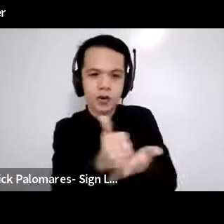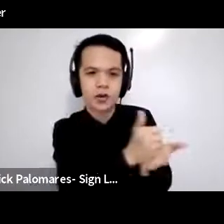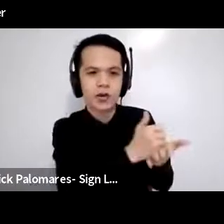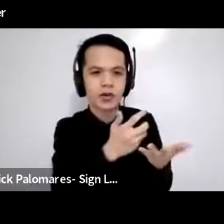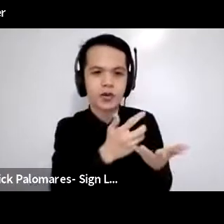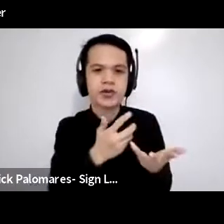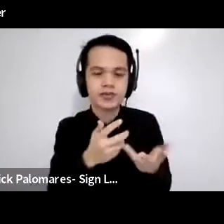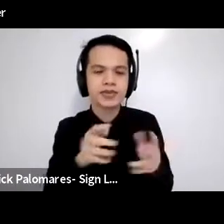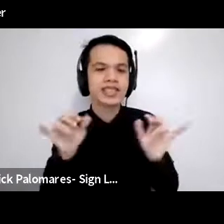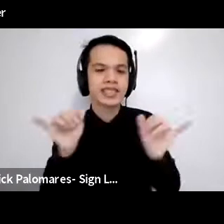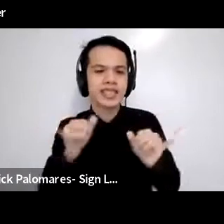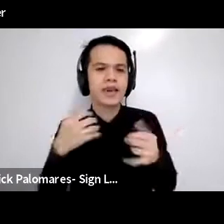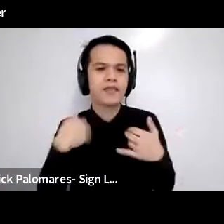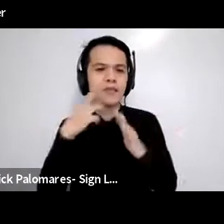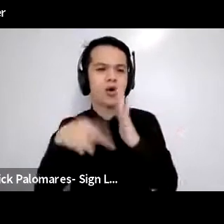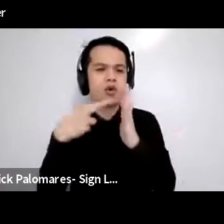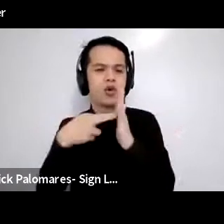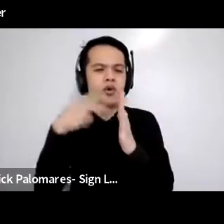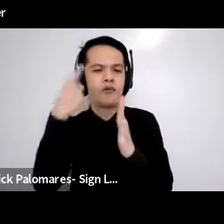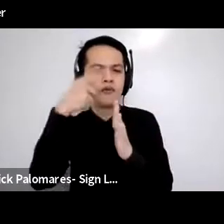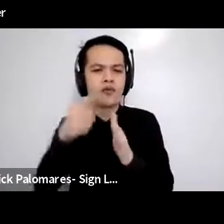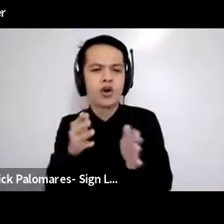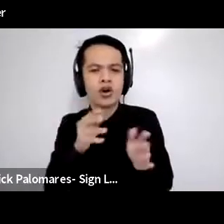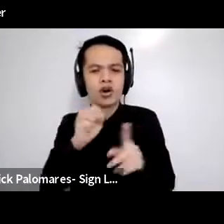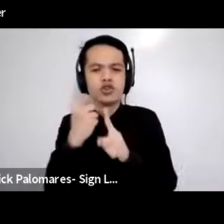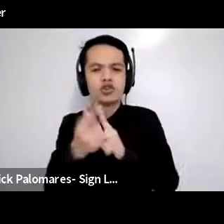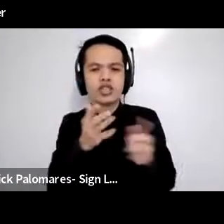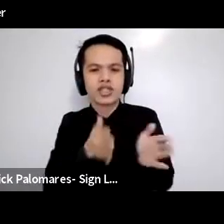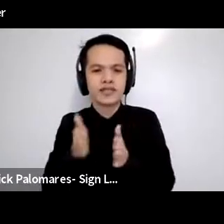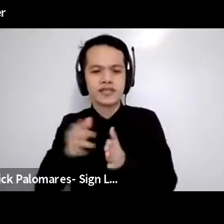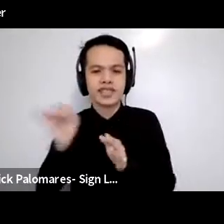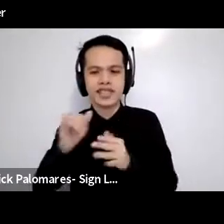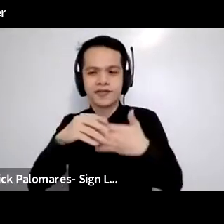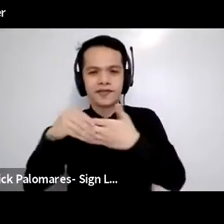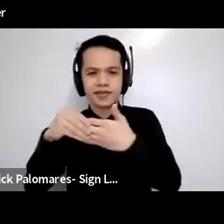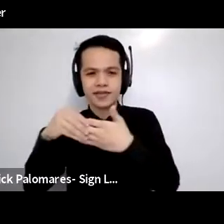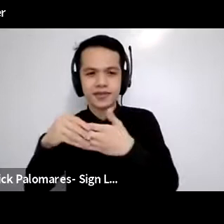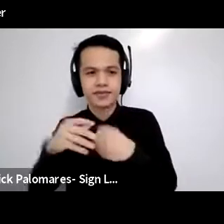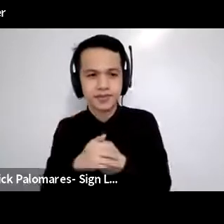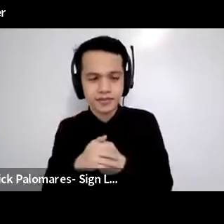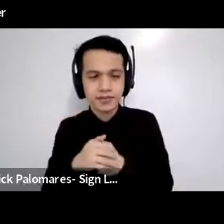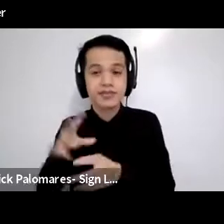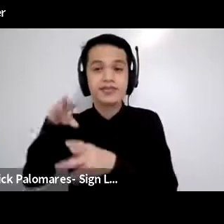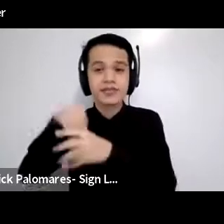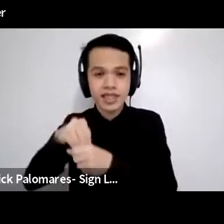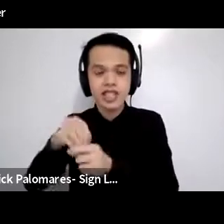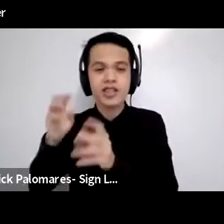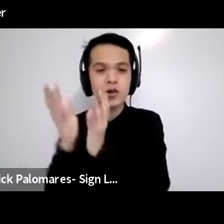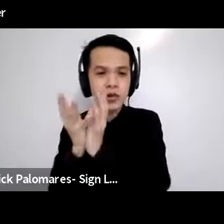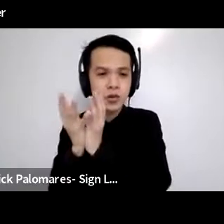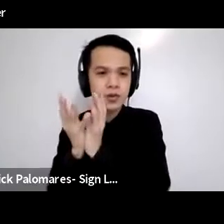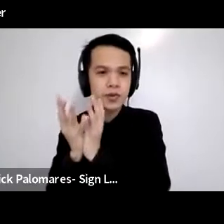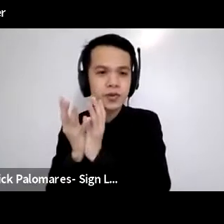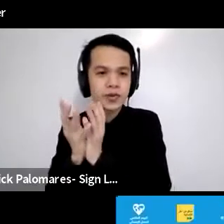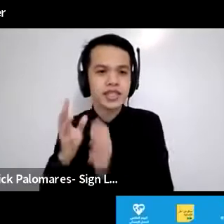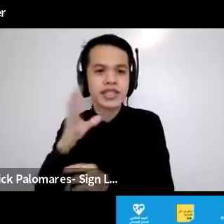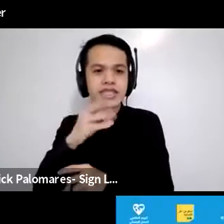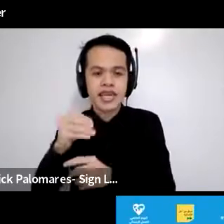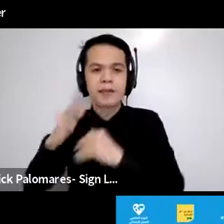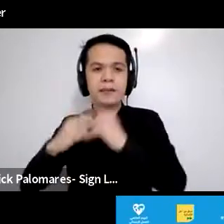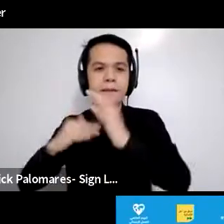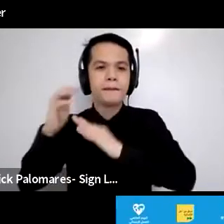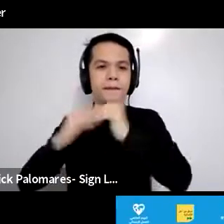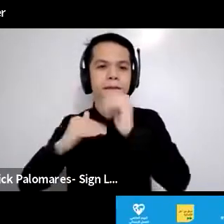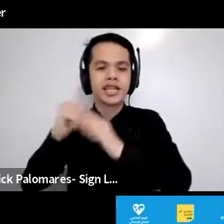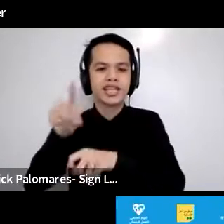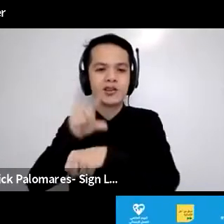the critical role of social preparation and local leadership, involving communities and building